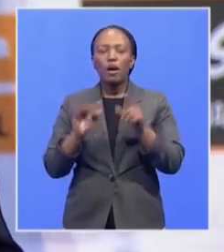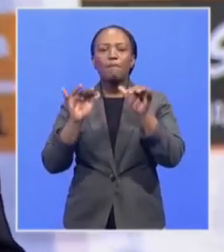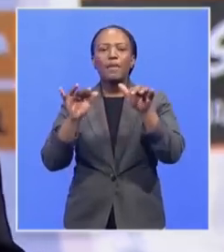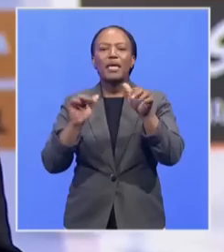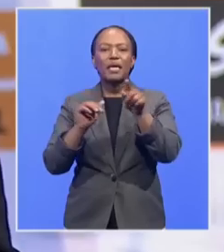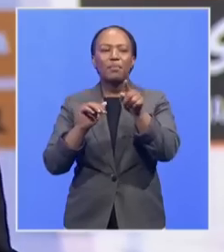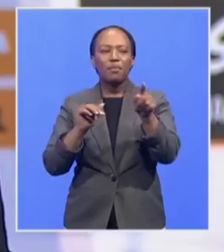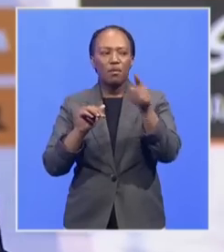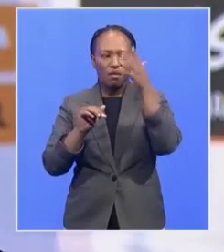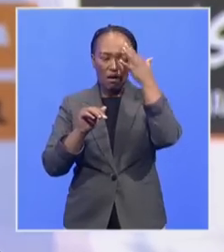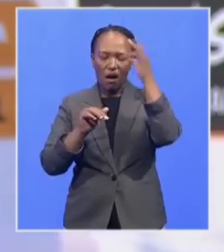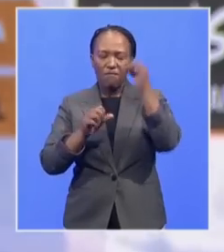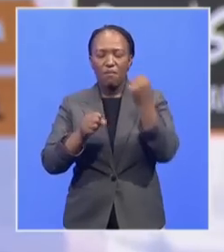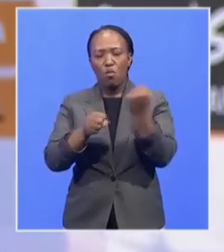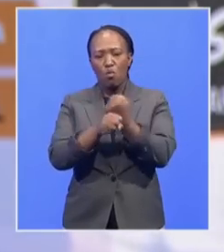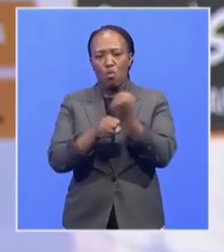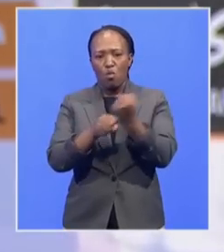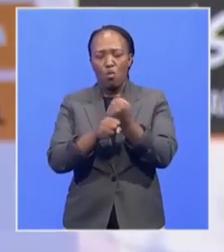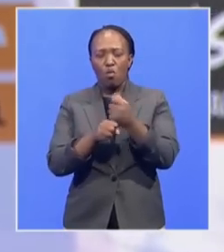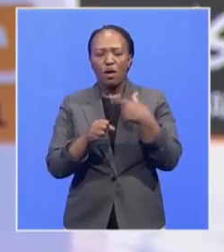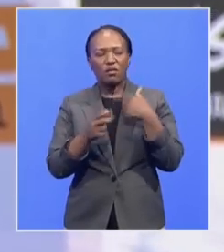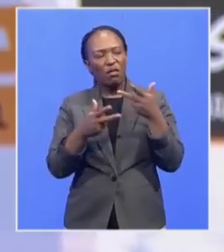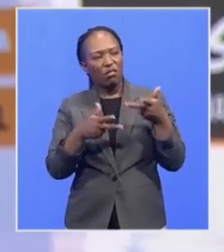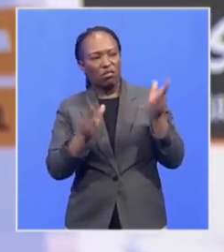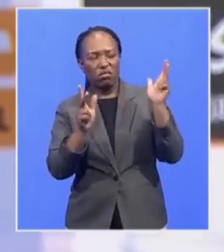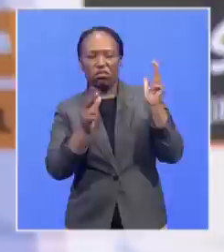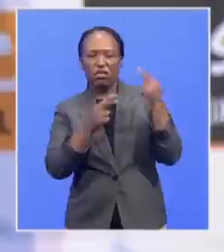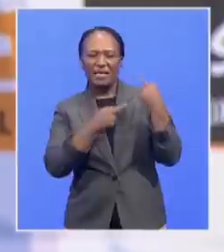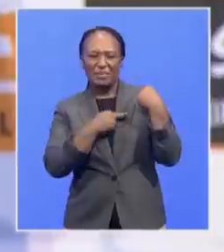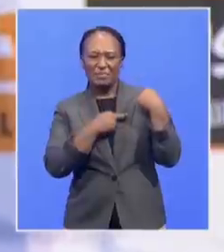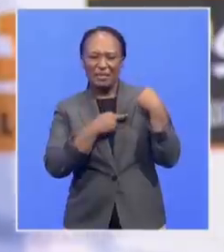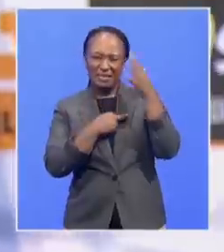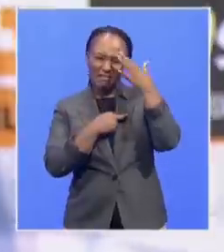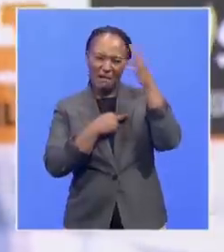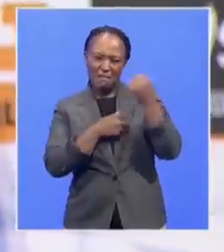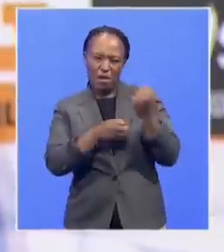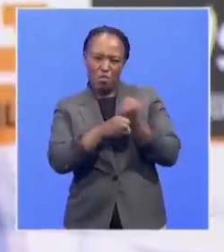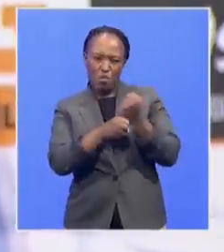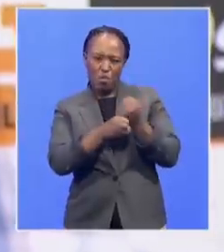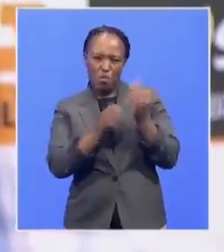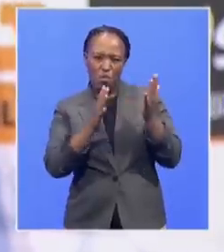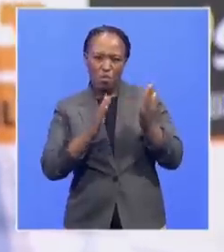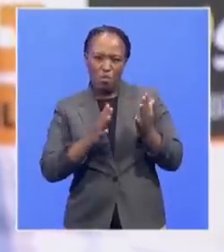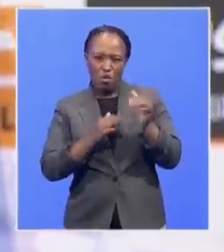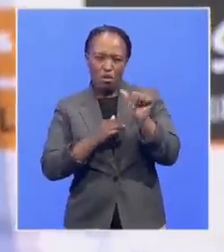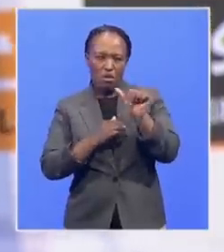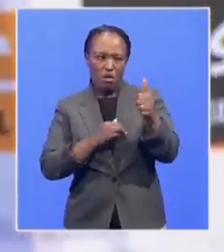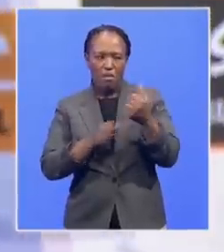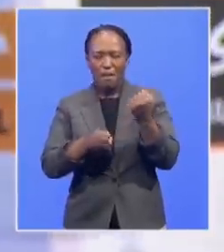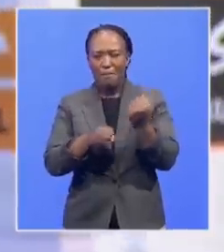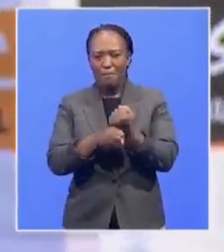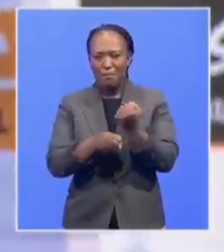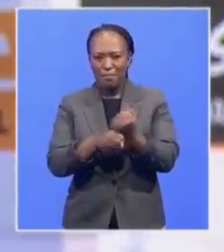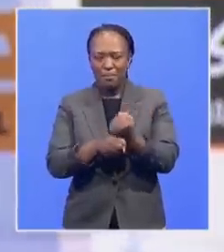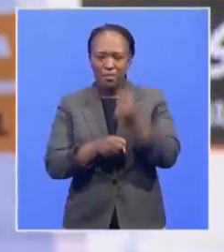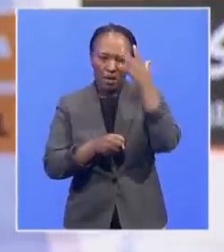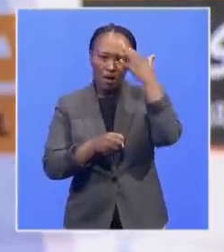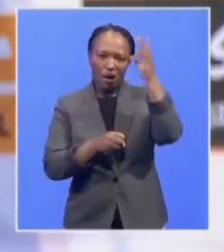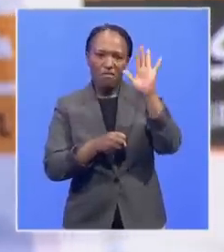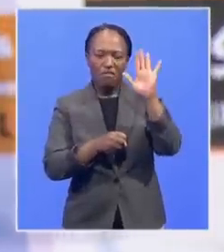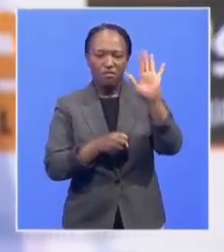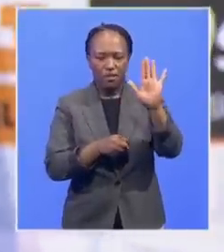their responsibilities and their duties. Bao ba sebeletsa muso, ba